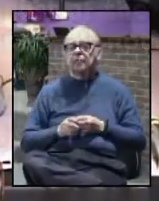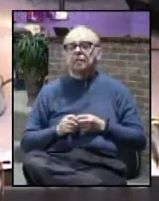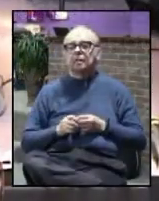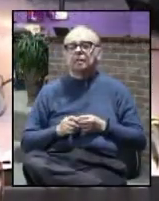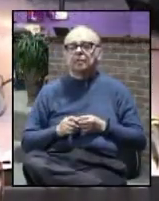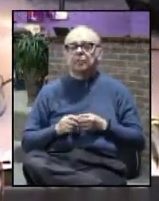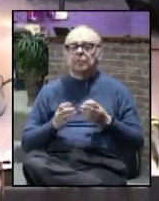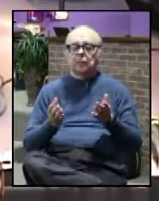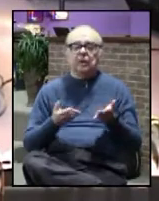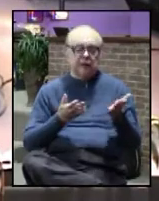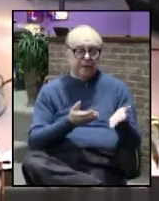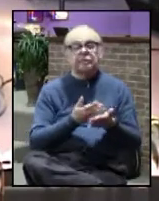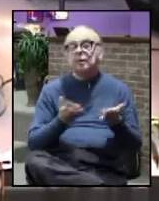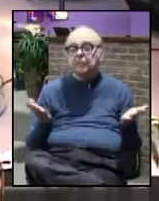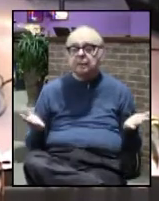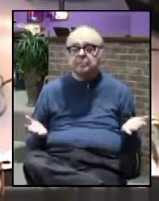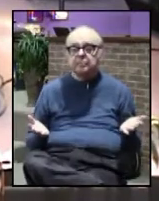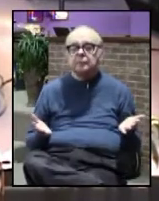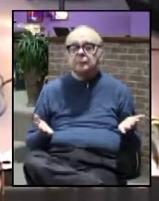You want to leave something?